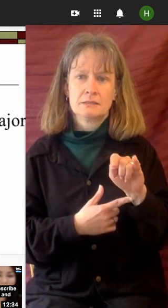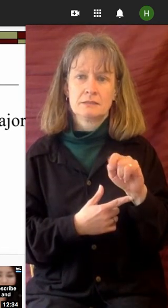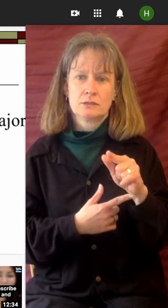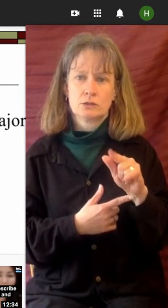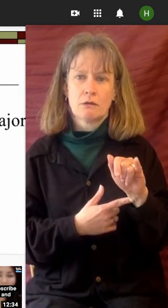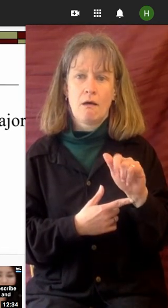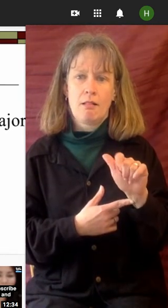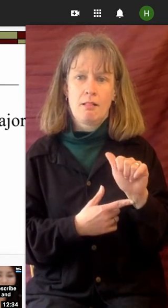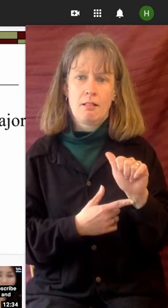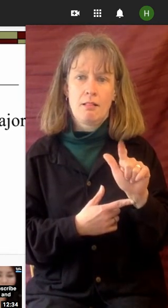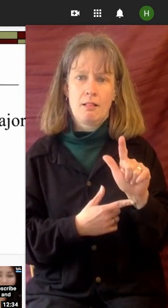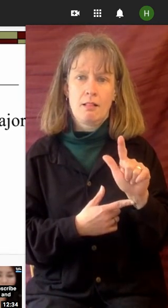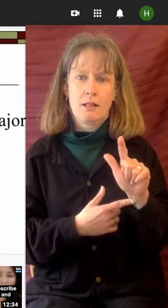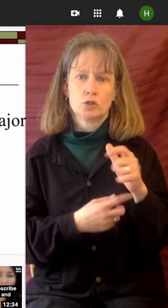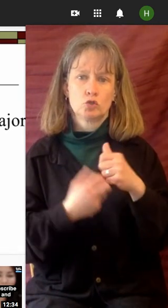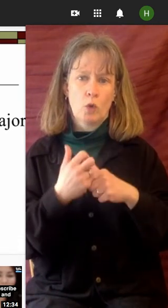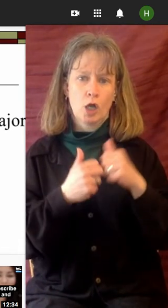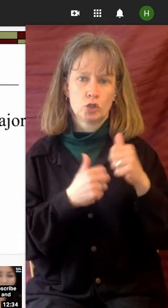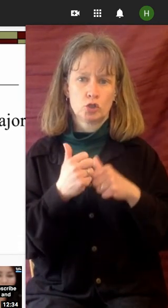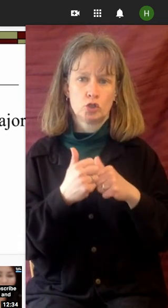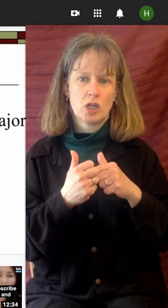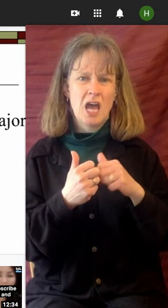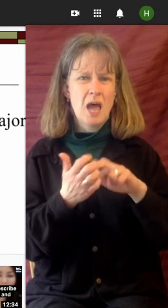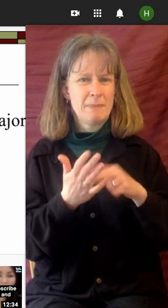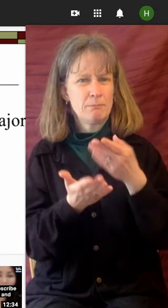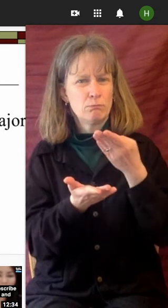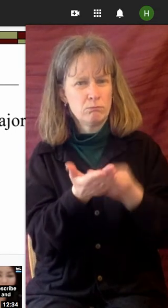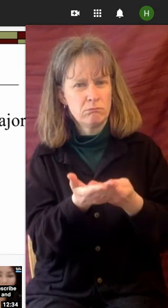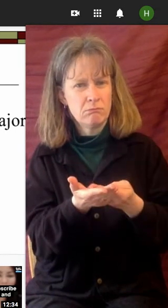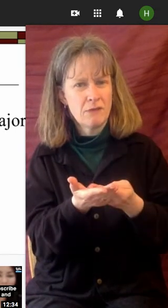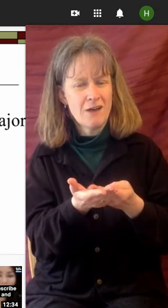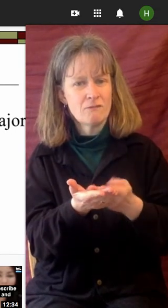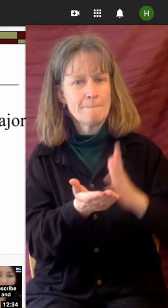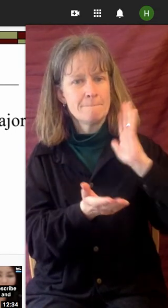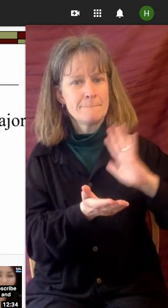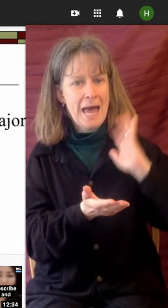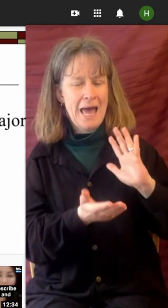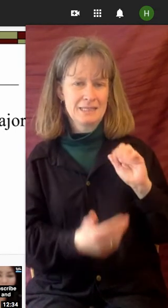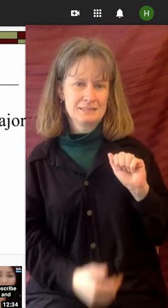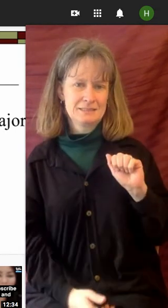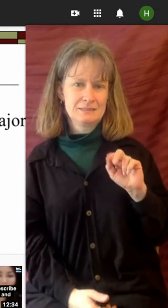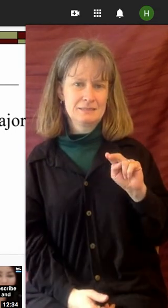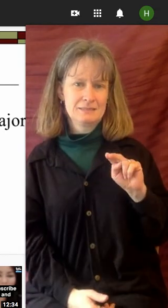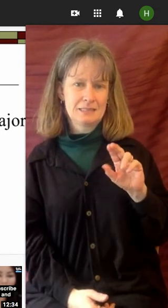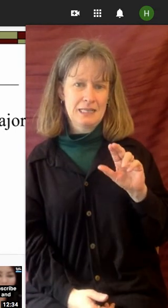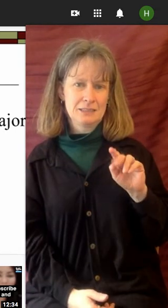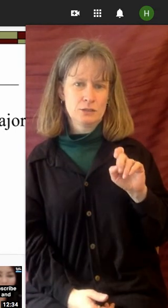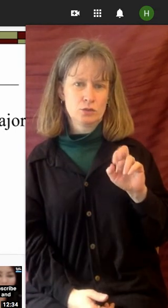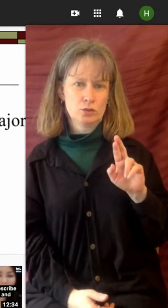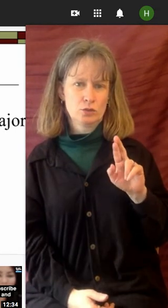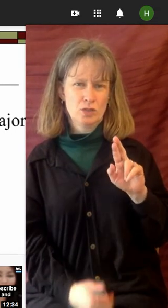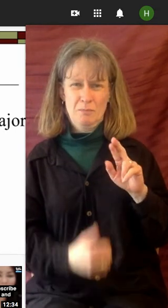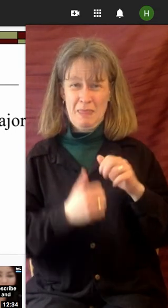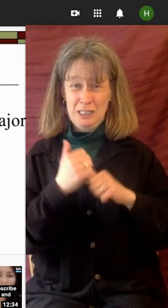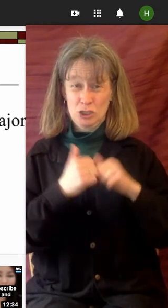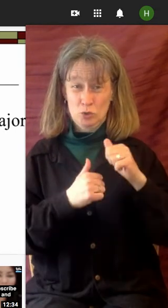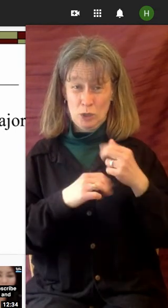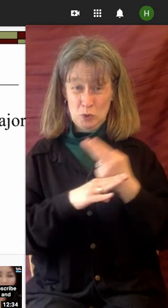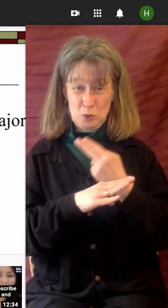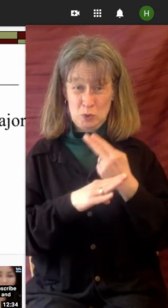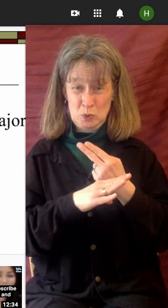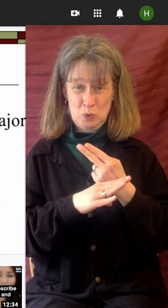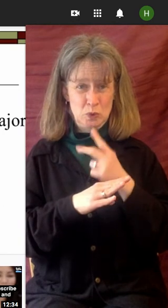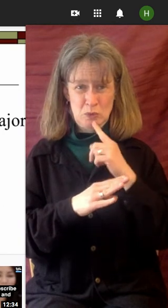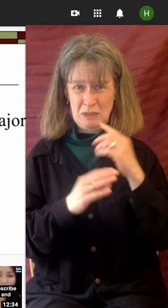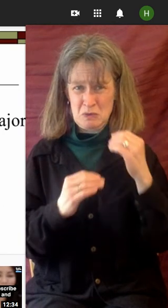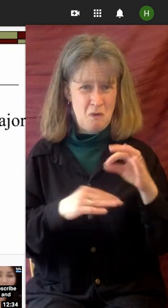of your past, a past ancestor, but no, the structure has no real function